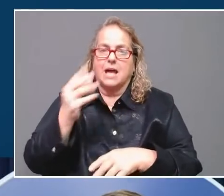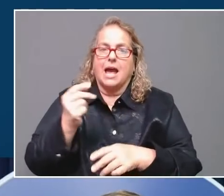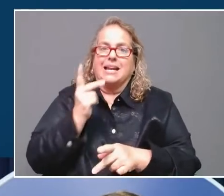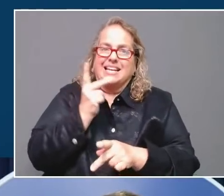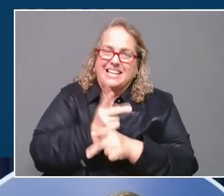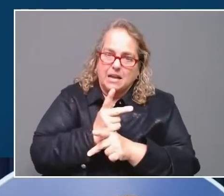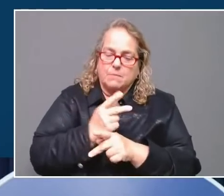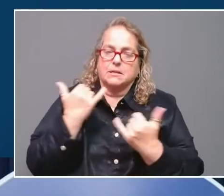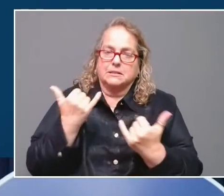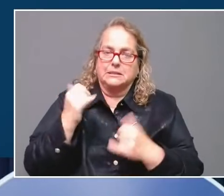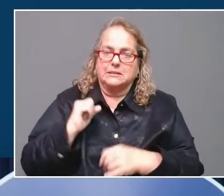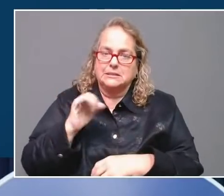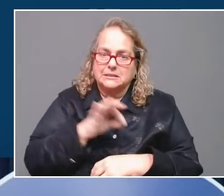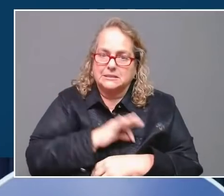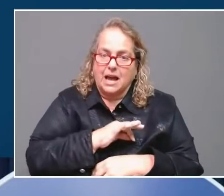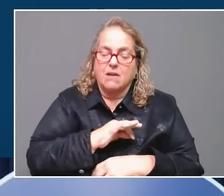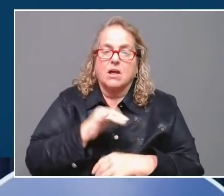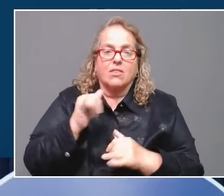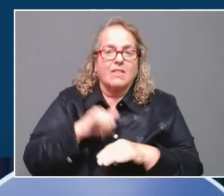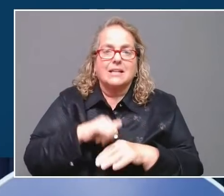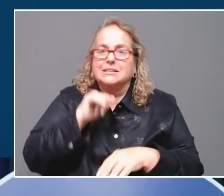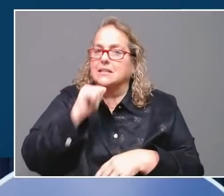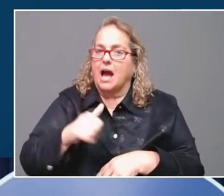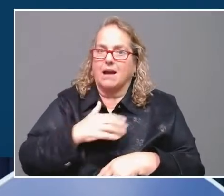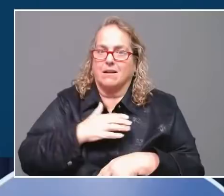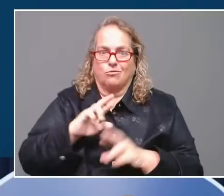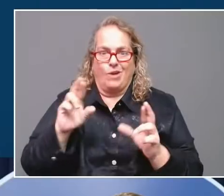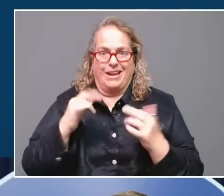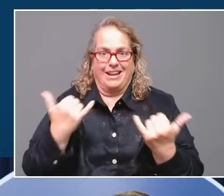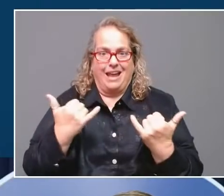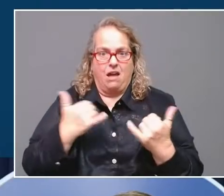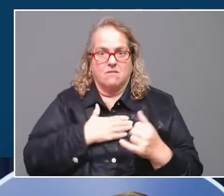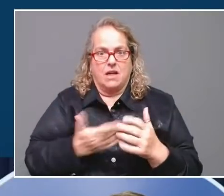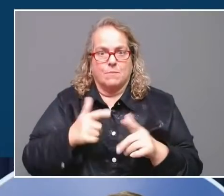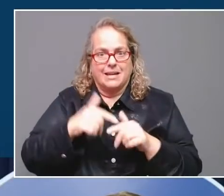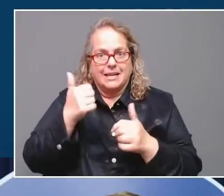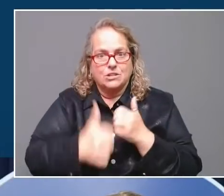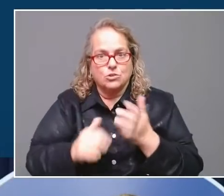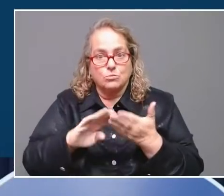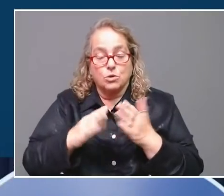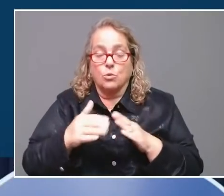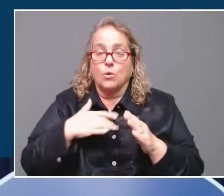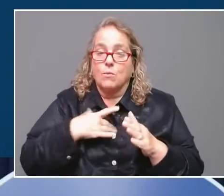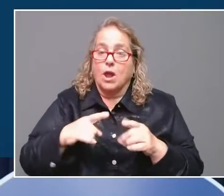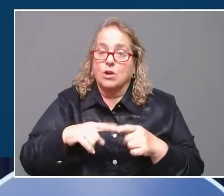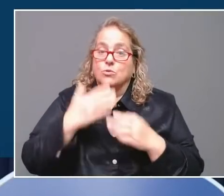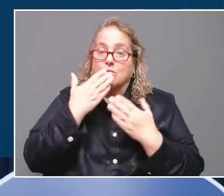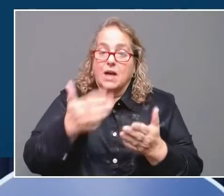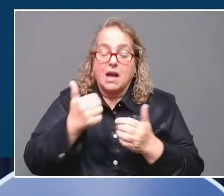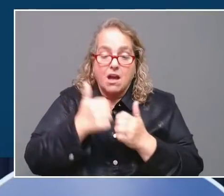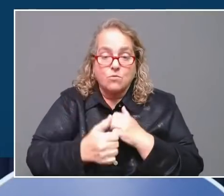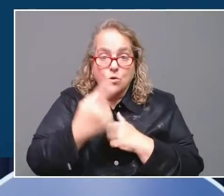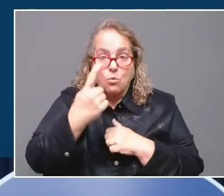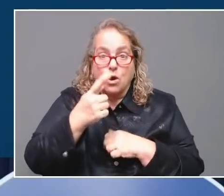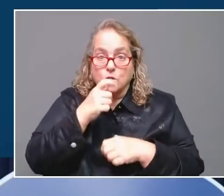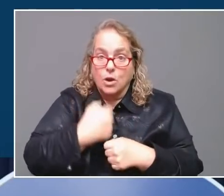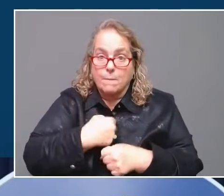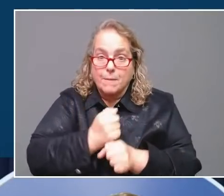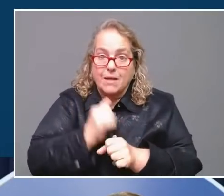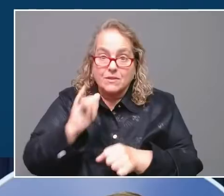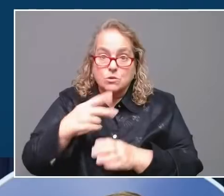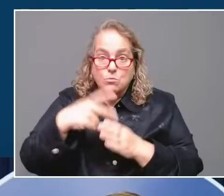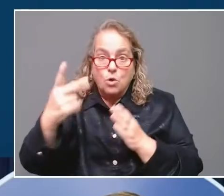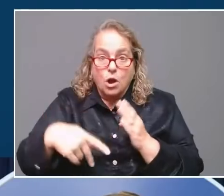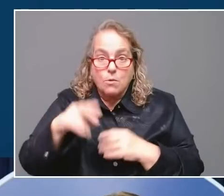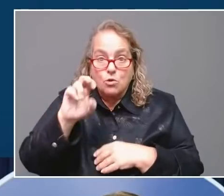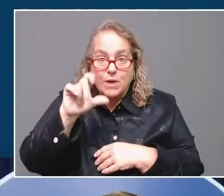currently available in each community. I want to thank everyone who had a hand in making this program a reality. That includes State Representative Danny